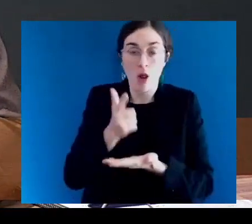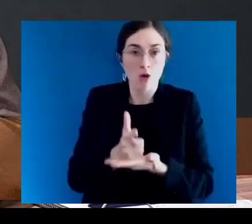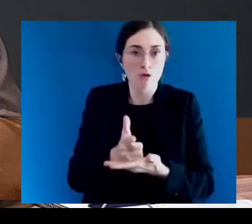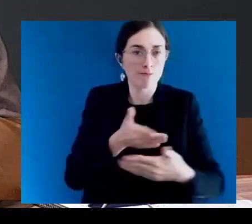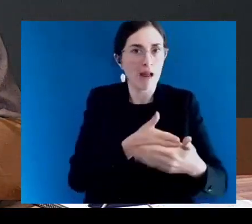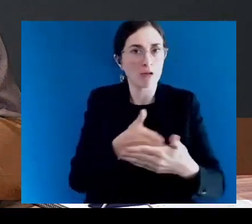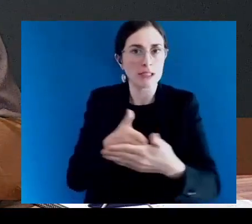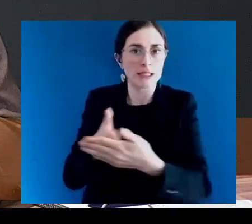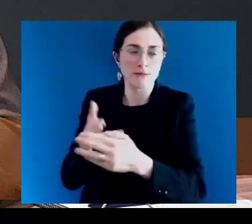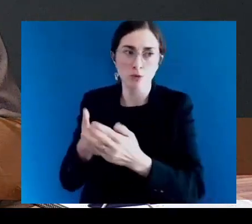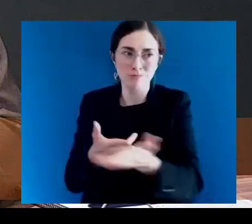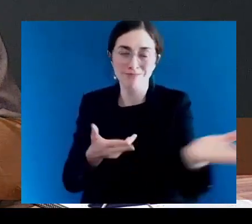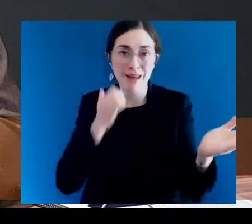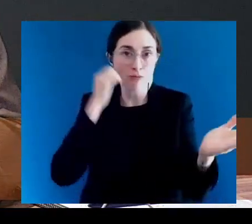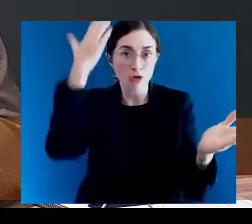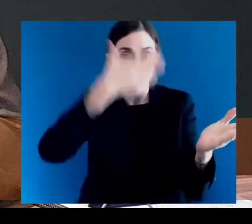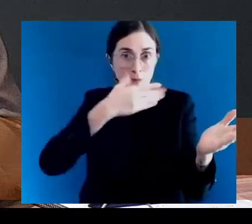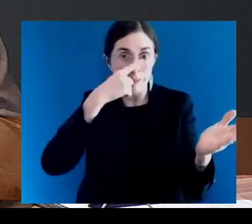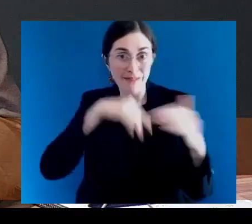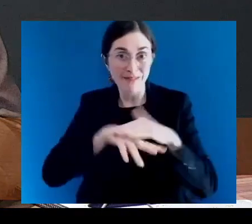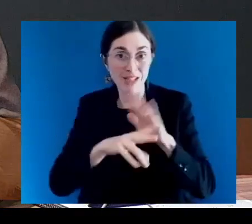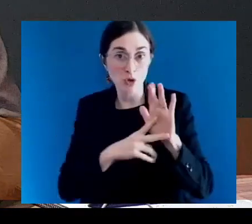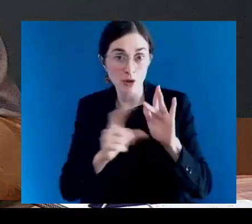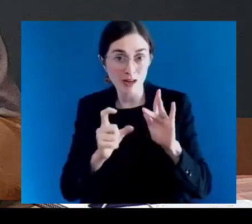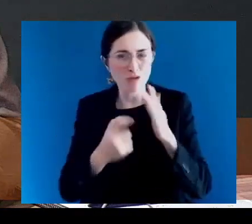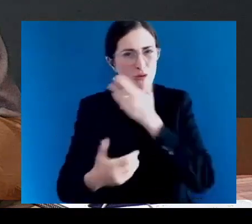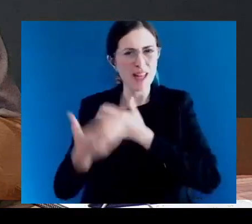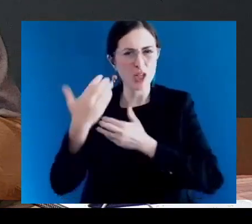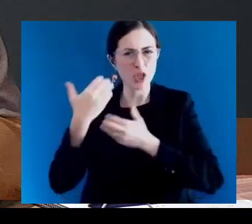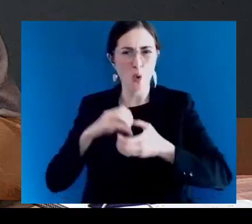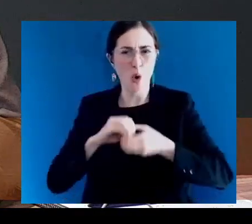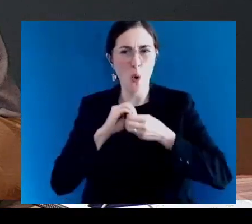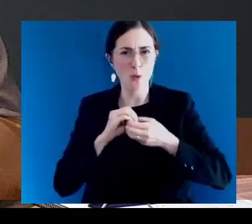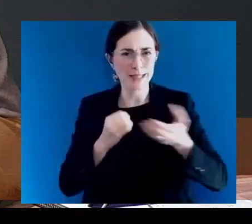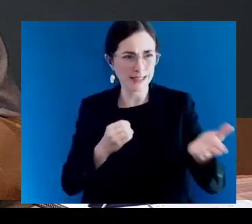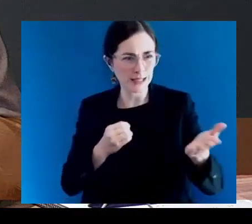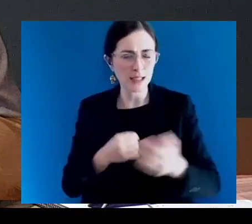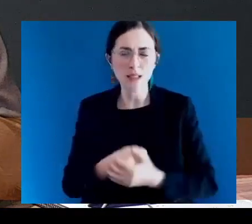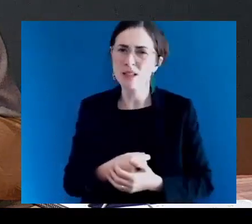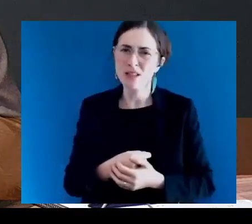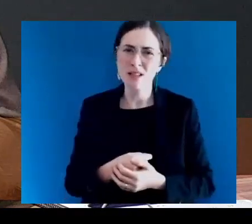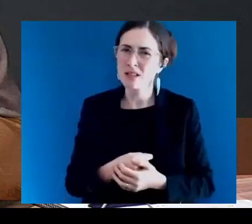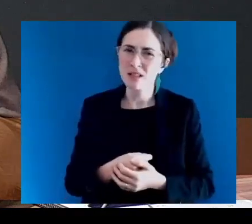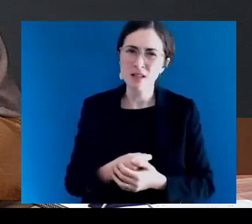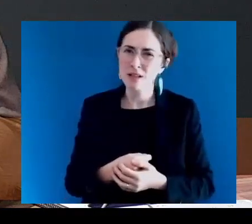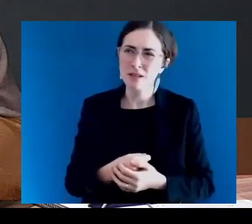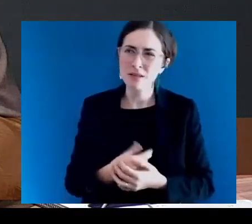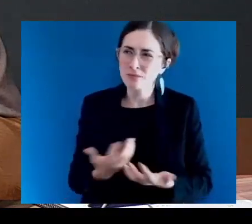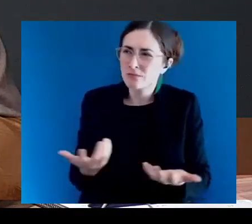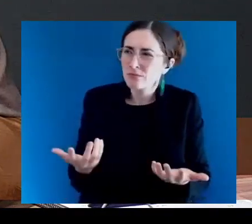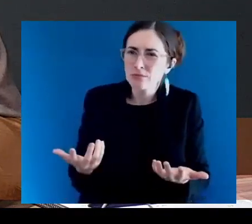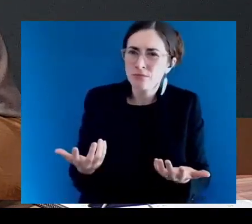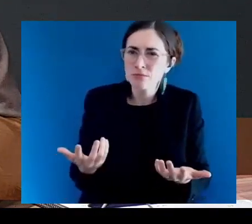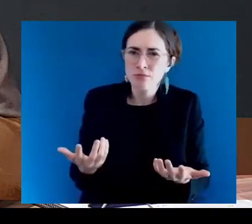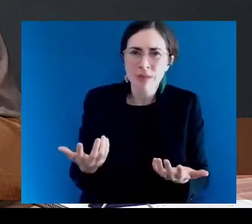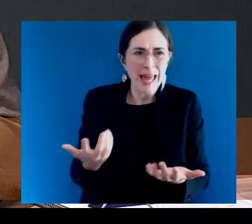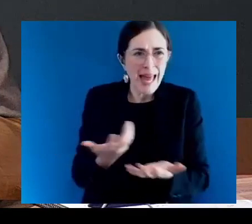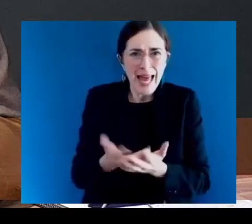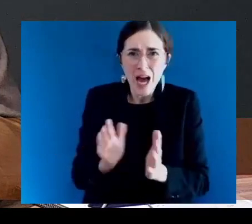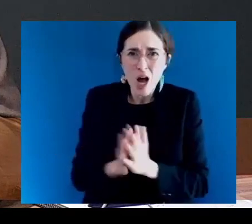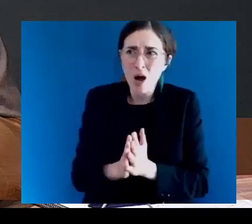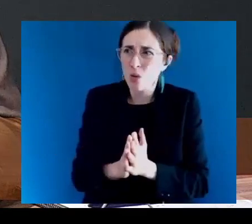and Aboriginal Victorians, but Minister, what's it going to take to truly transfer power